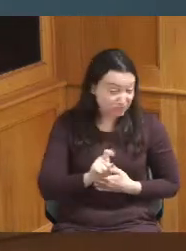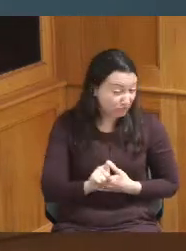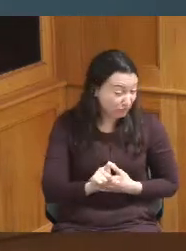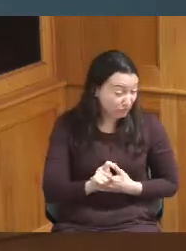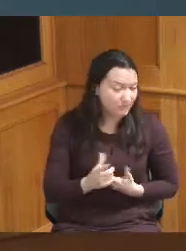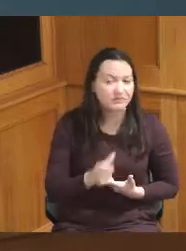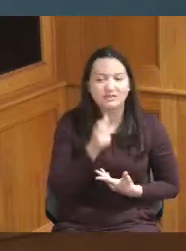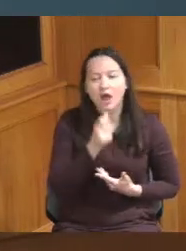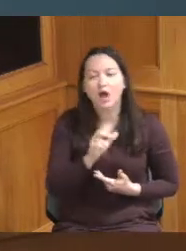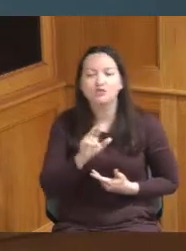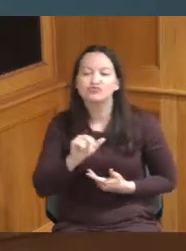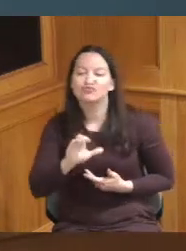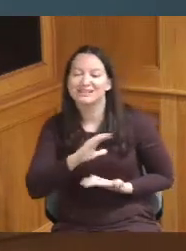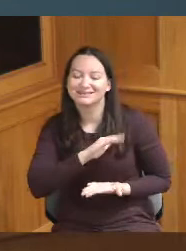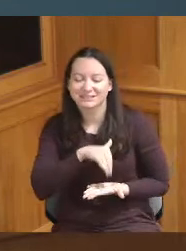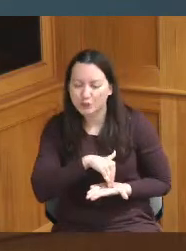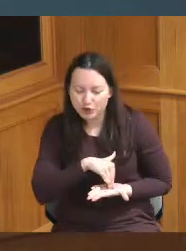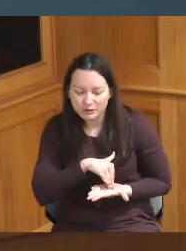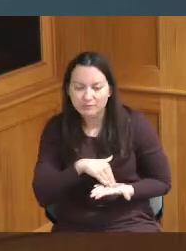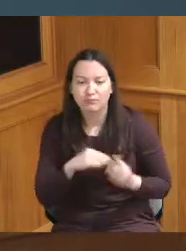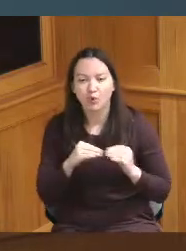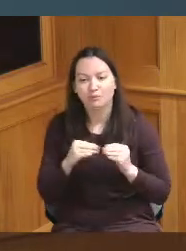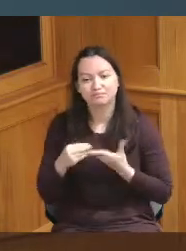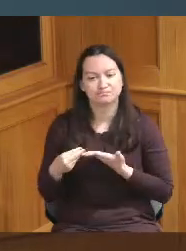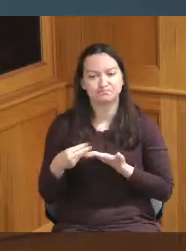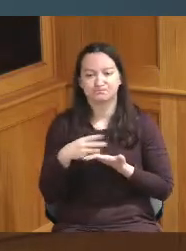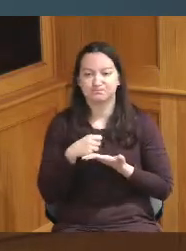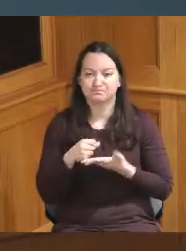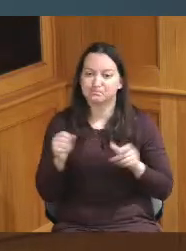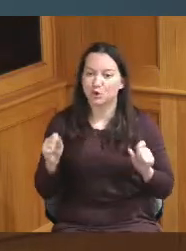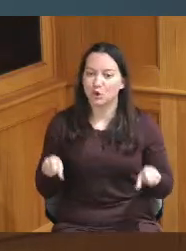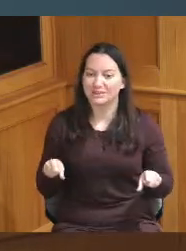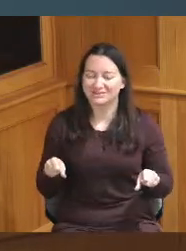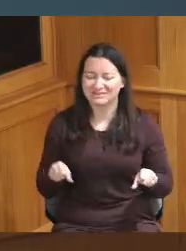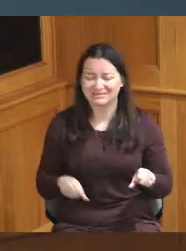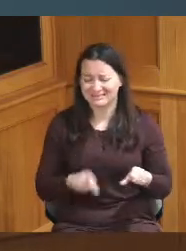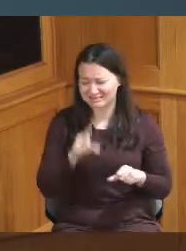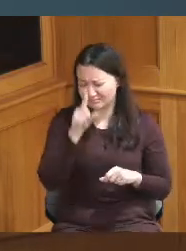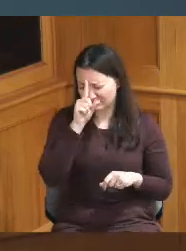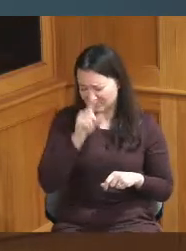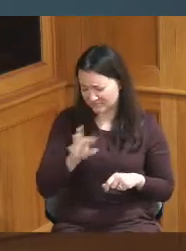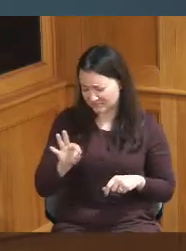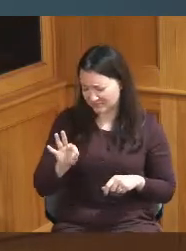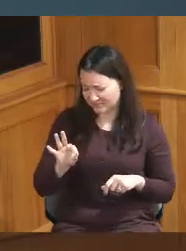a rec center, it's more a revenue generator. It was about